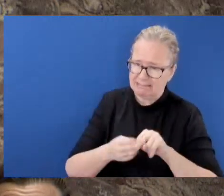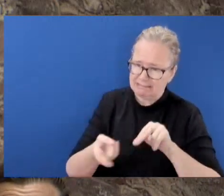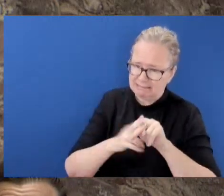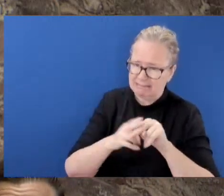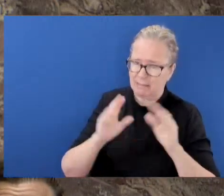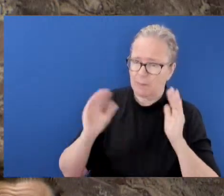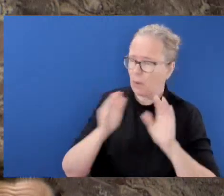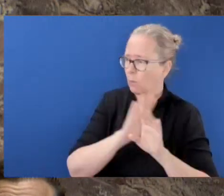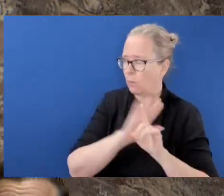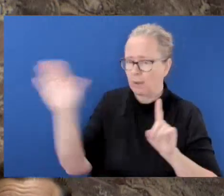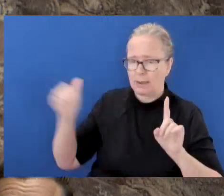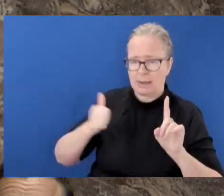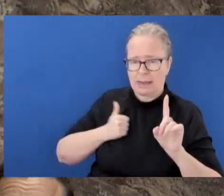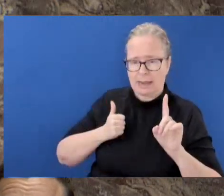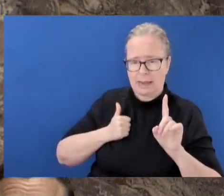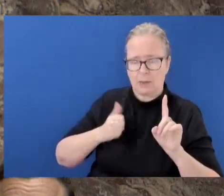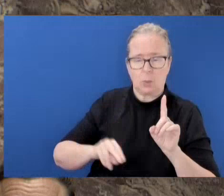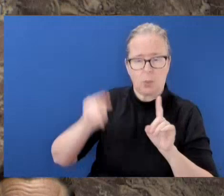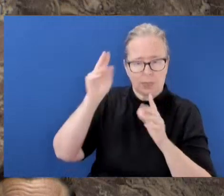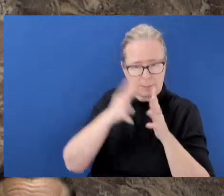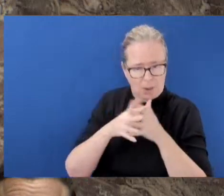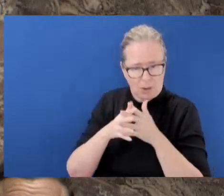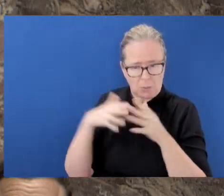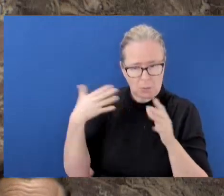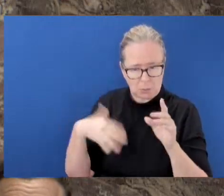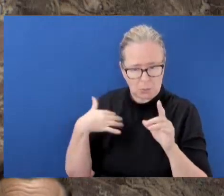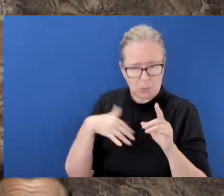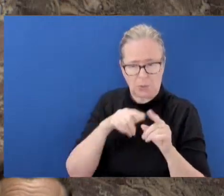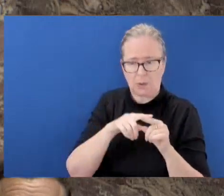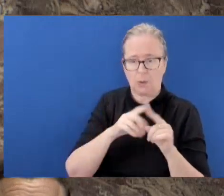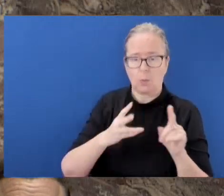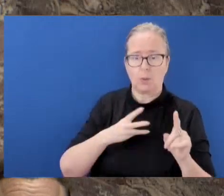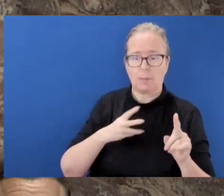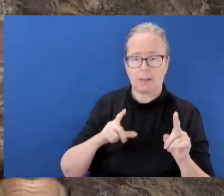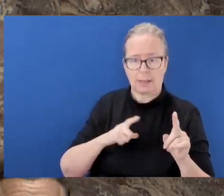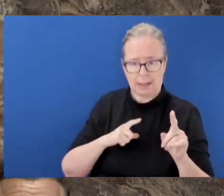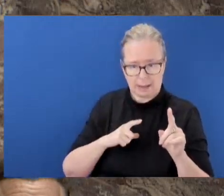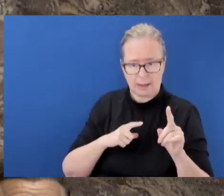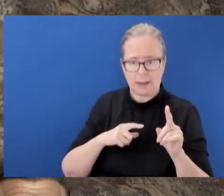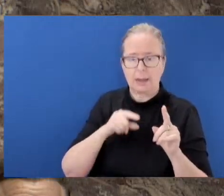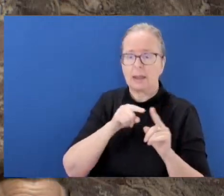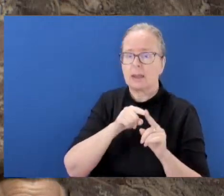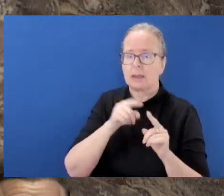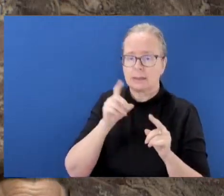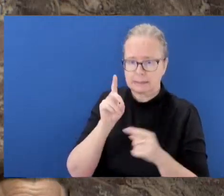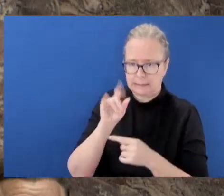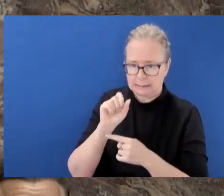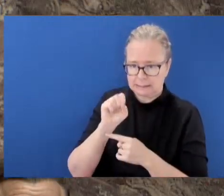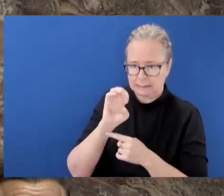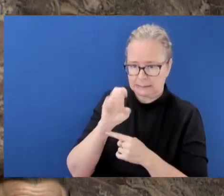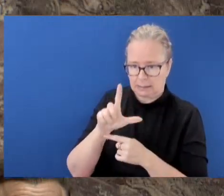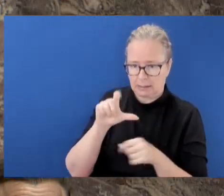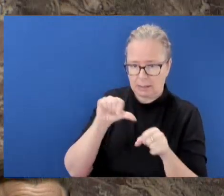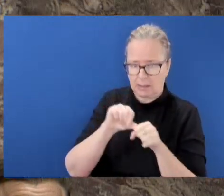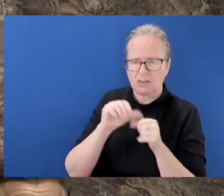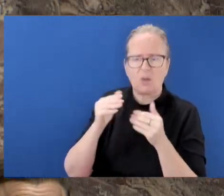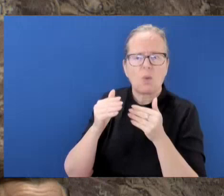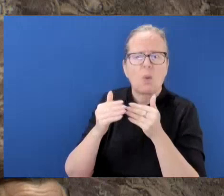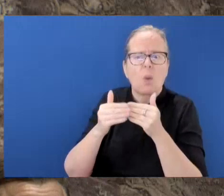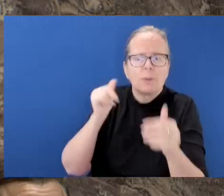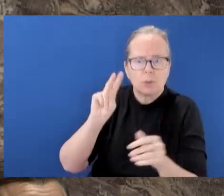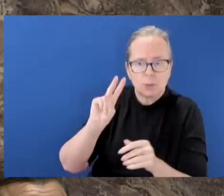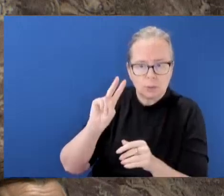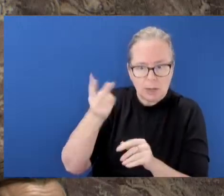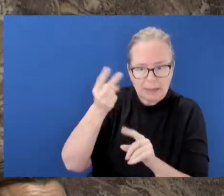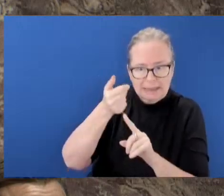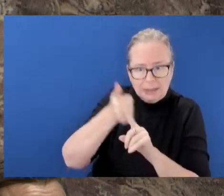today is almost $2 a litre. In comparison to Vancouver, the price of gas in Edmonton is 62